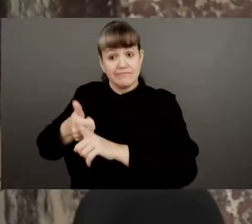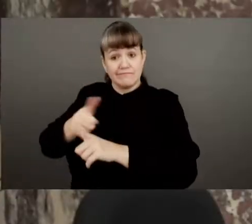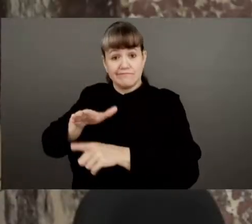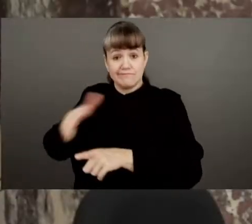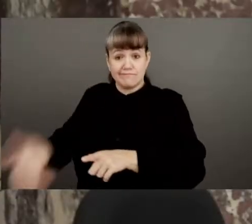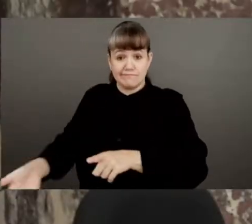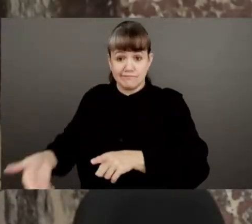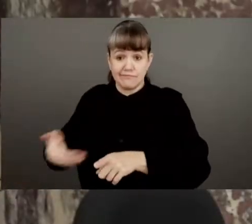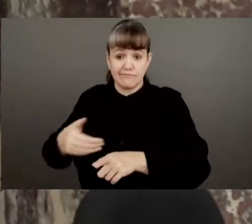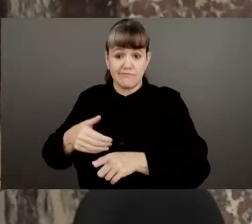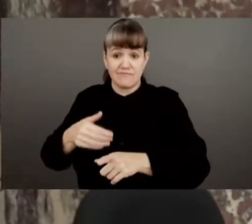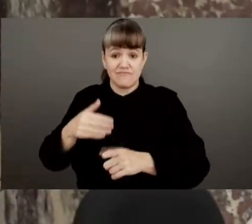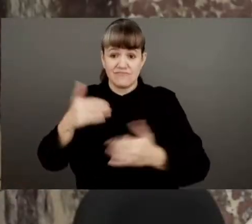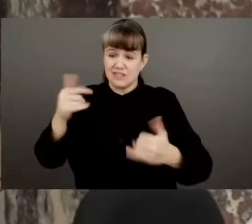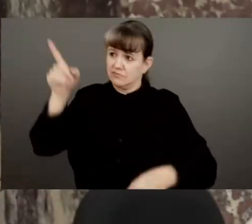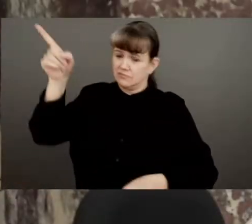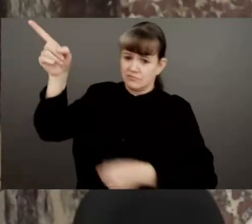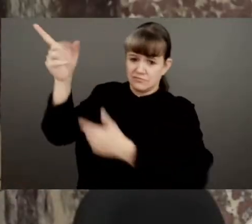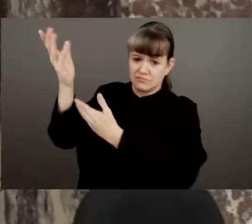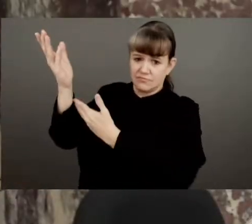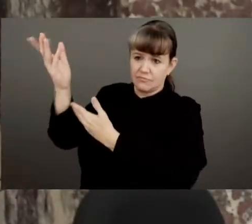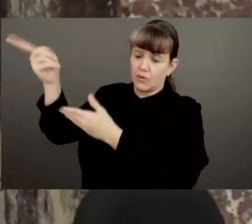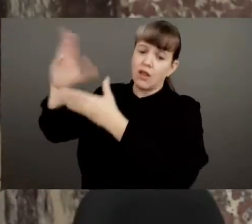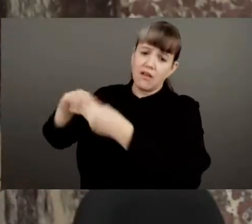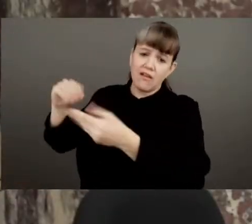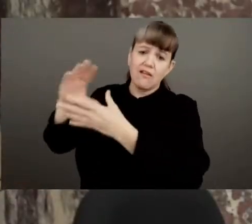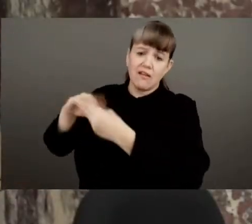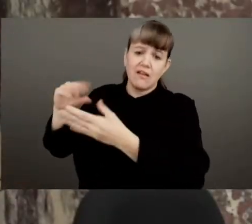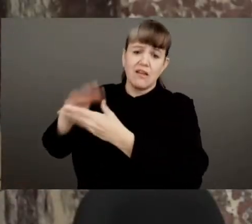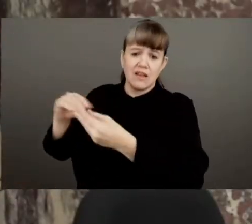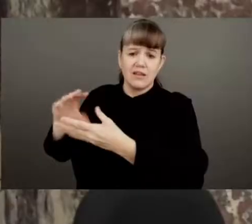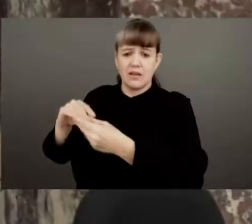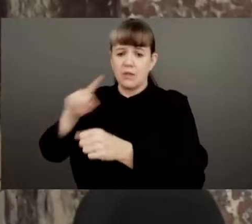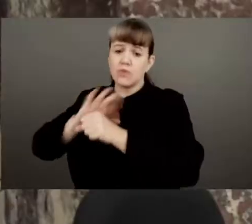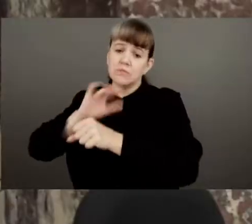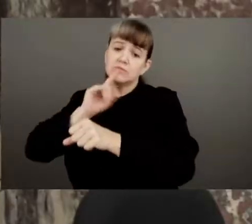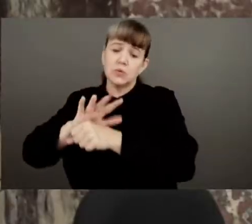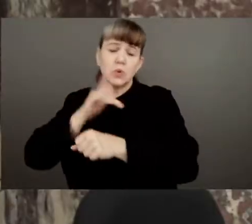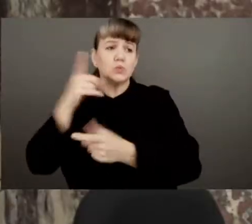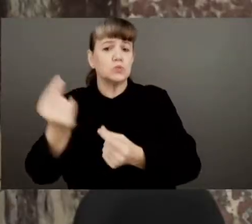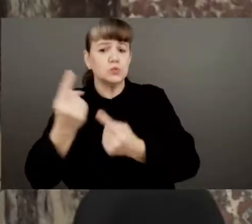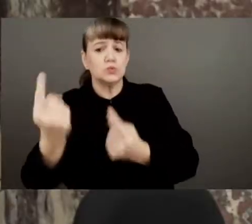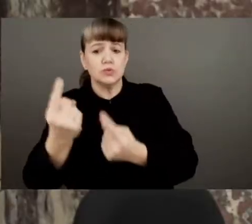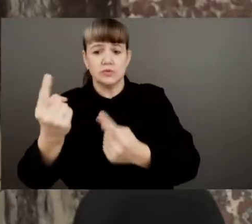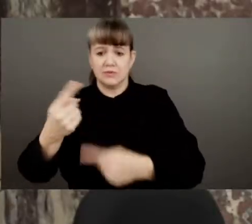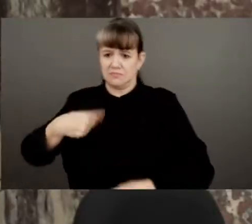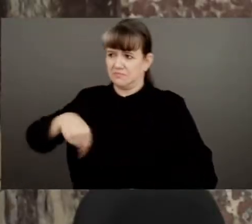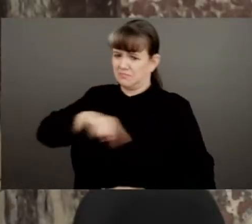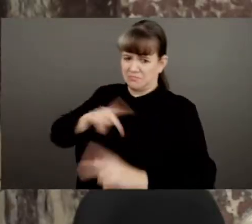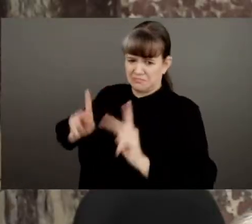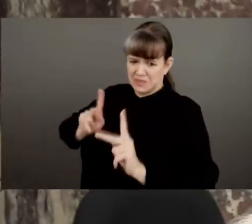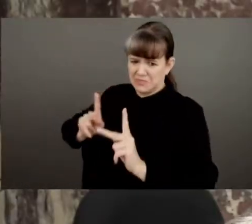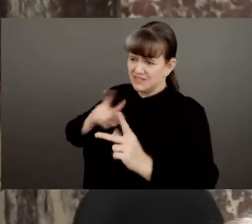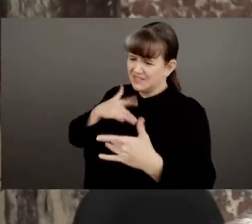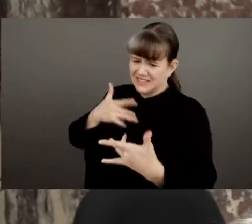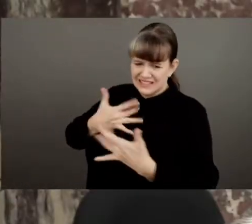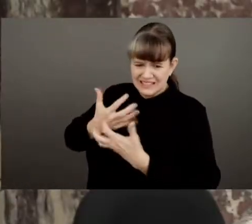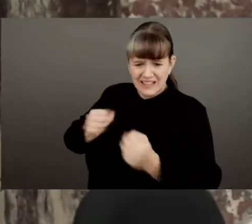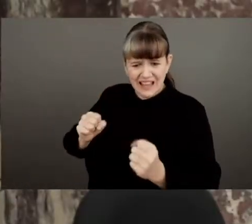after 9 long years of this government, they do not. So, Mr. Speaker, to the